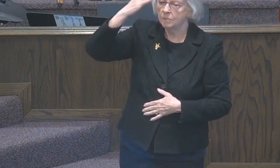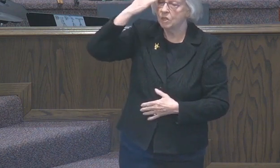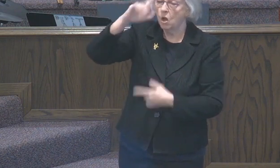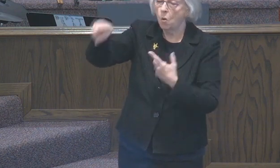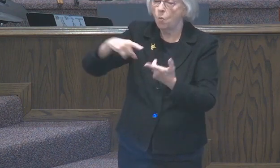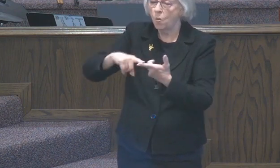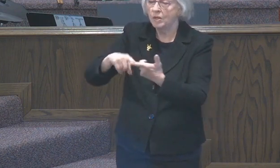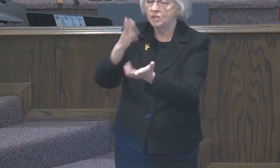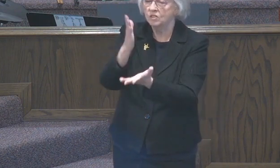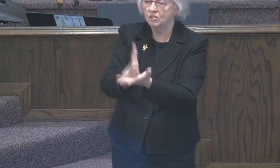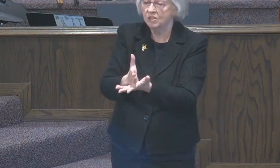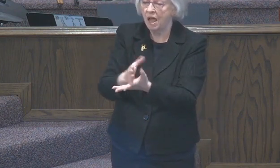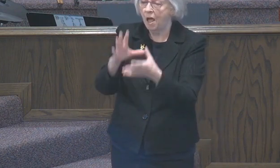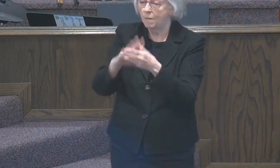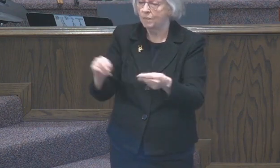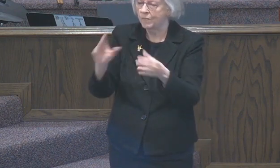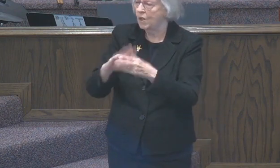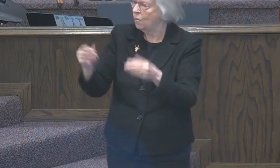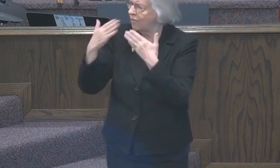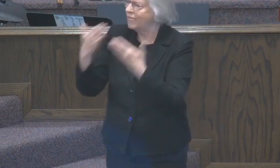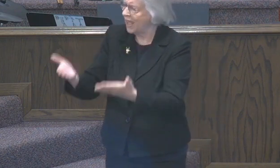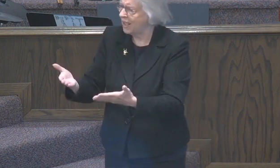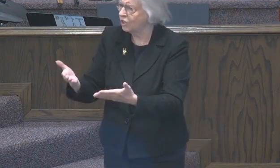perfectly capable of defending himself.